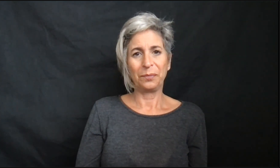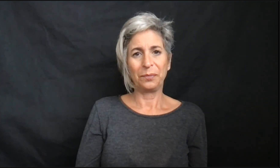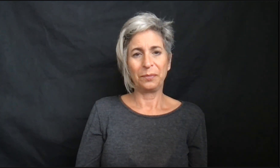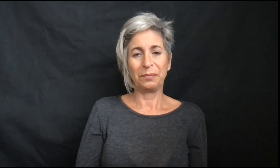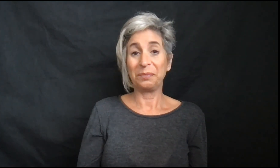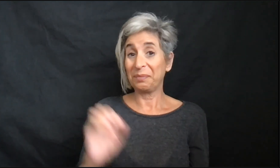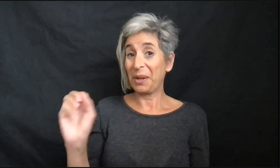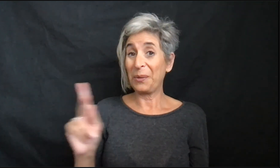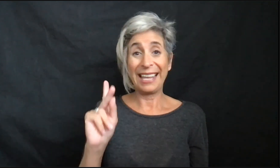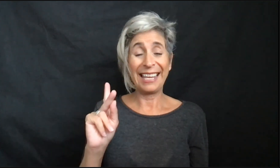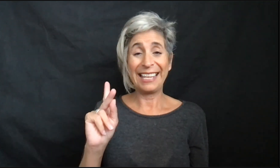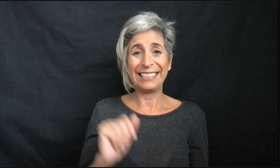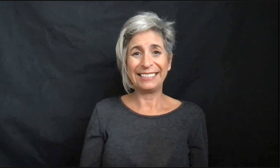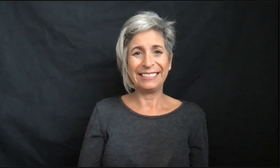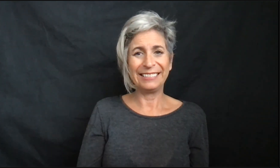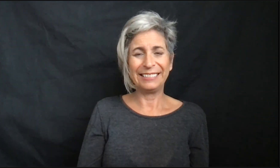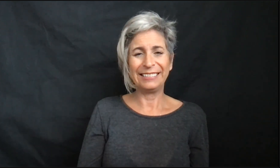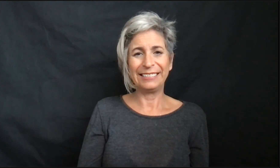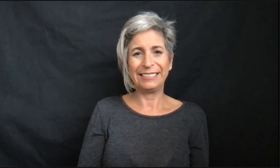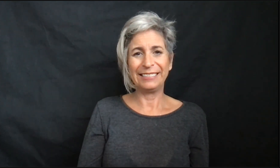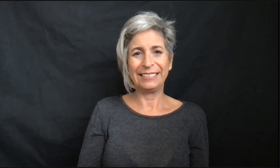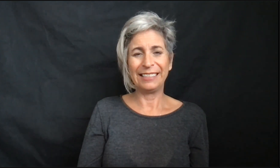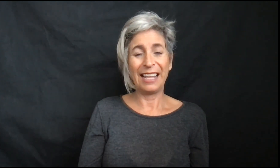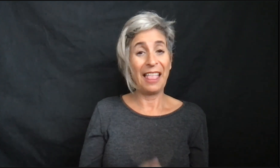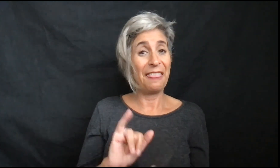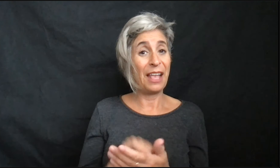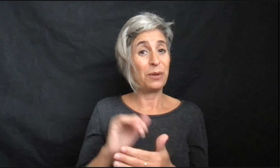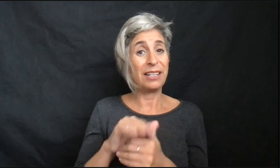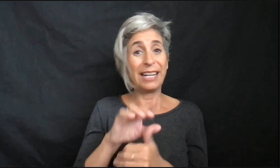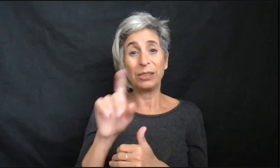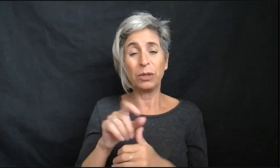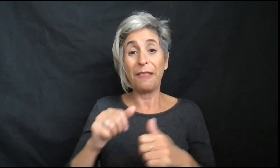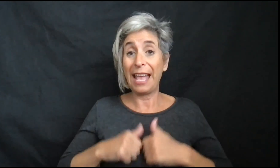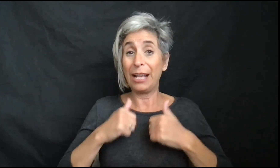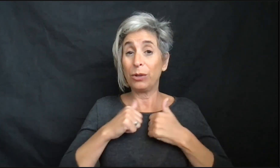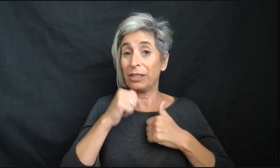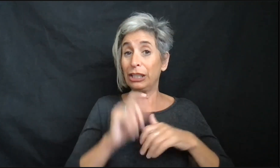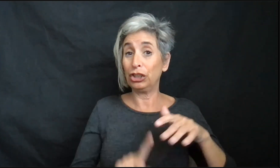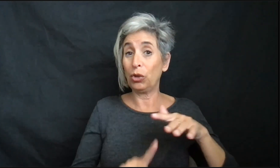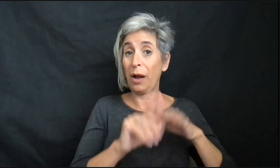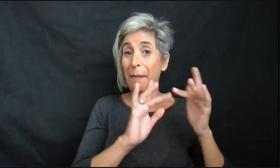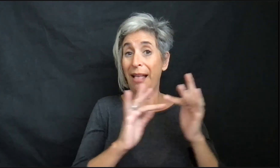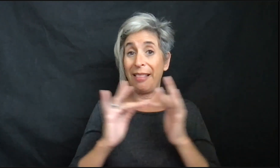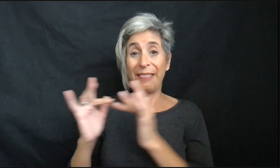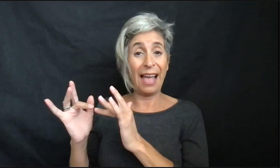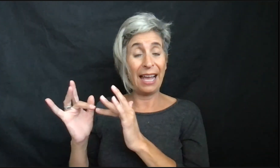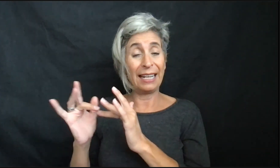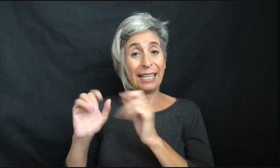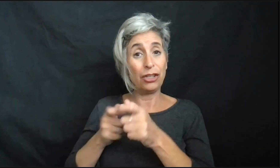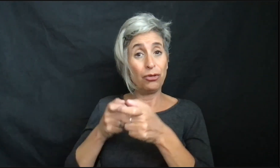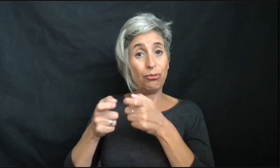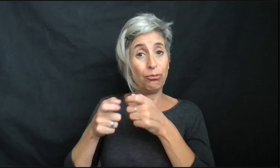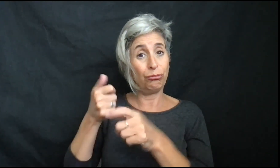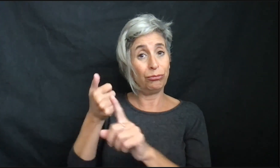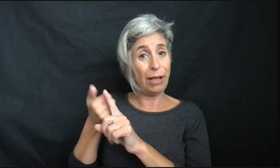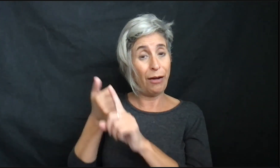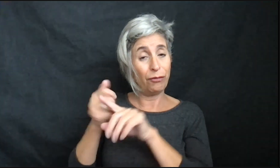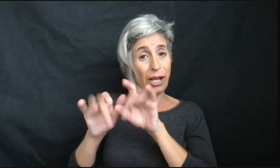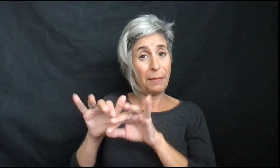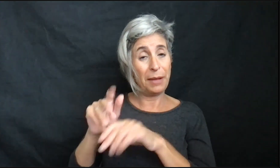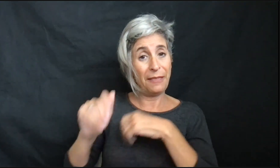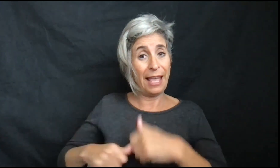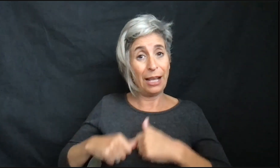Okay. That will go to the next question. If the address doesn't show up online, can you manually type in the address?